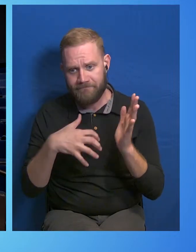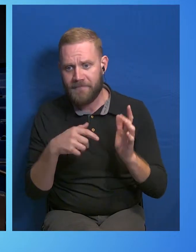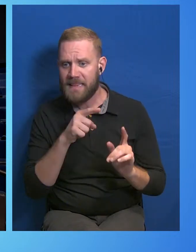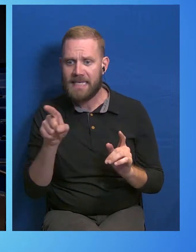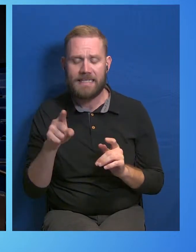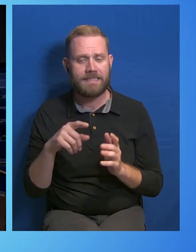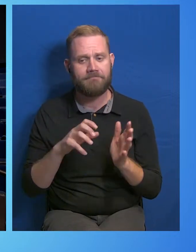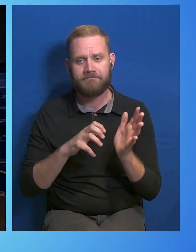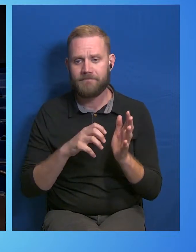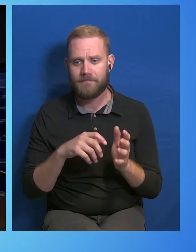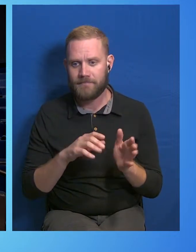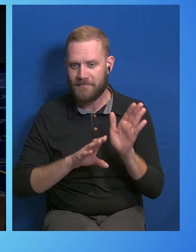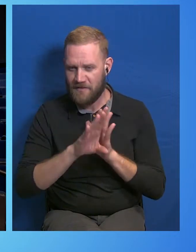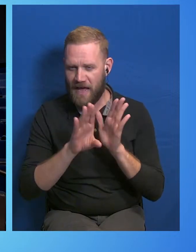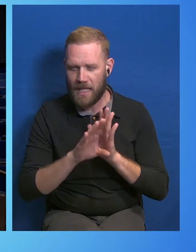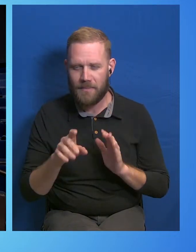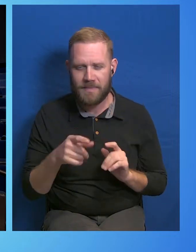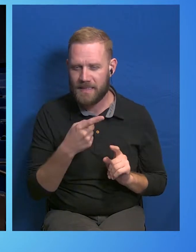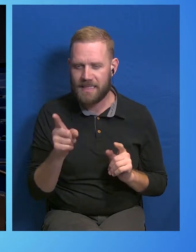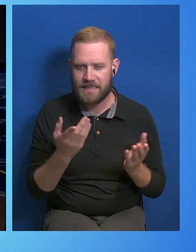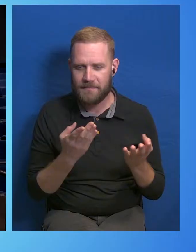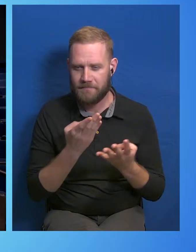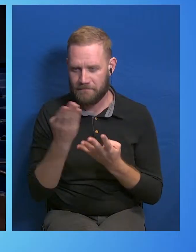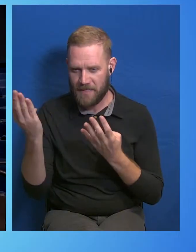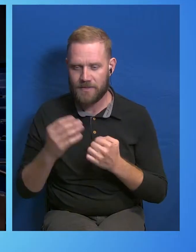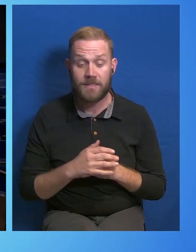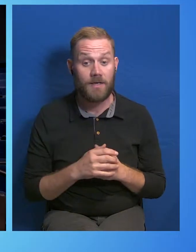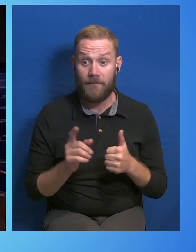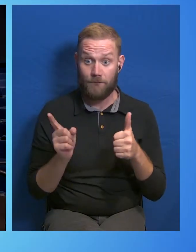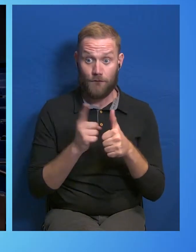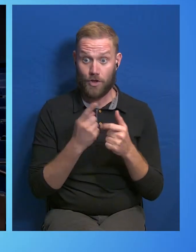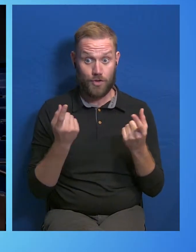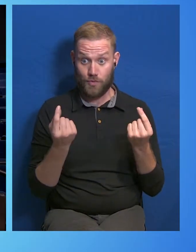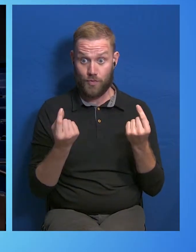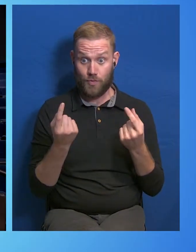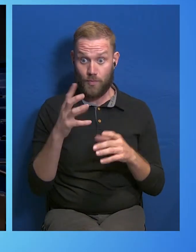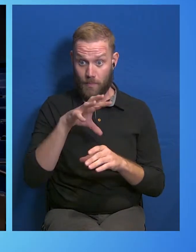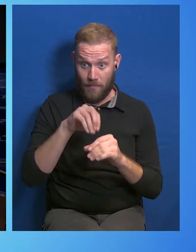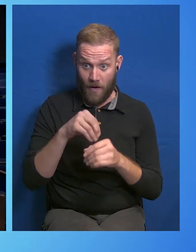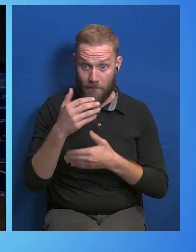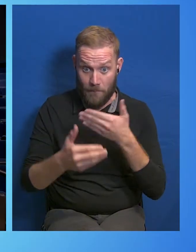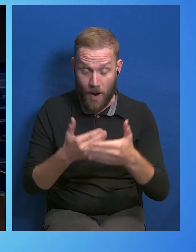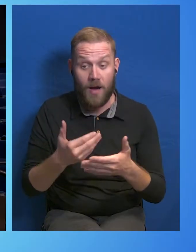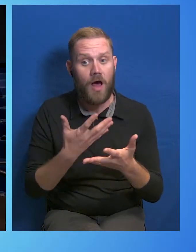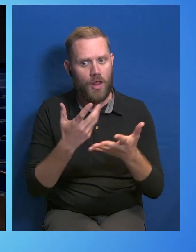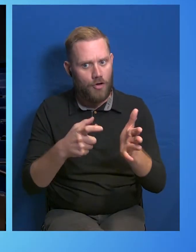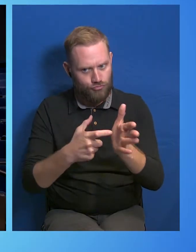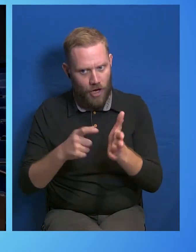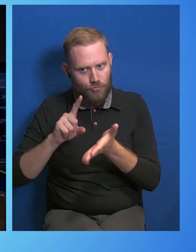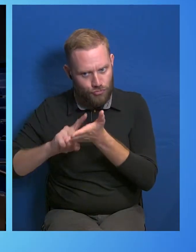bills. So the first part of the process involved a lot of research of the Arizona